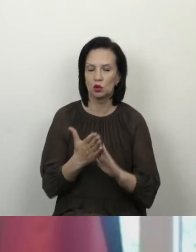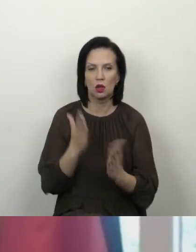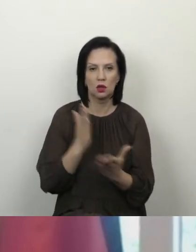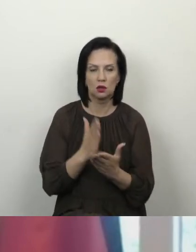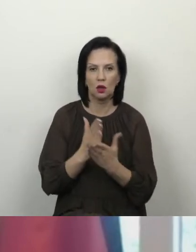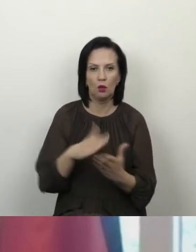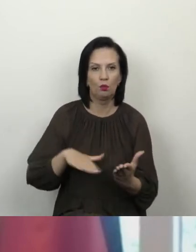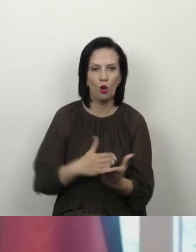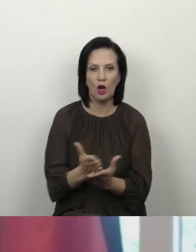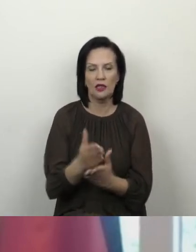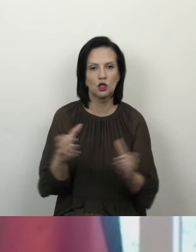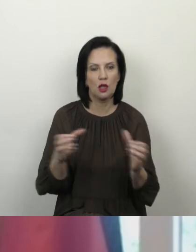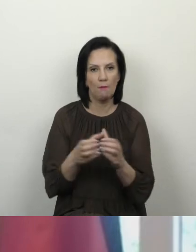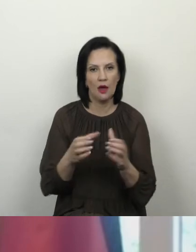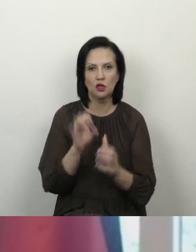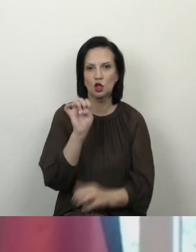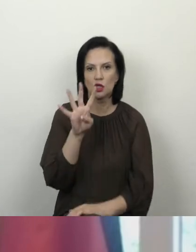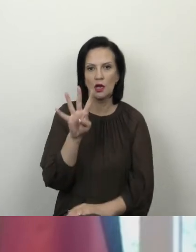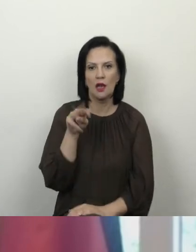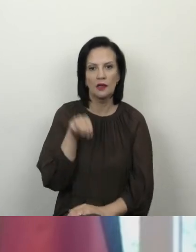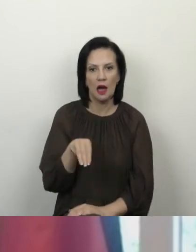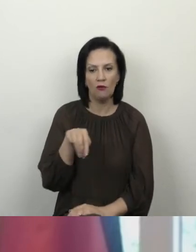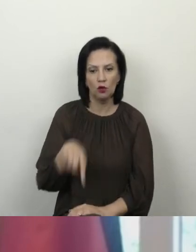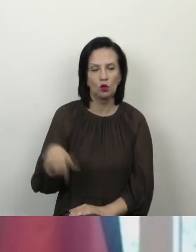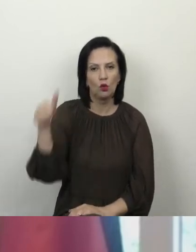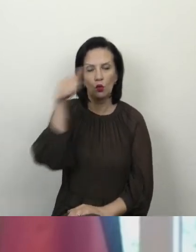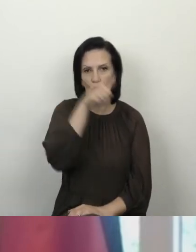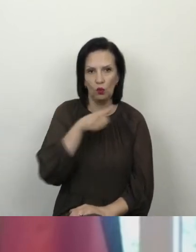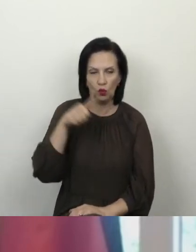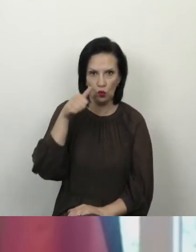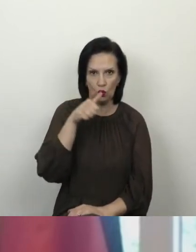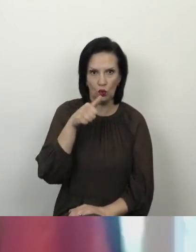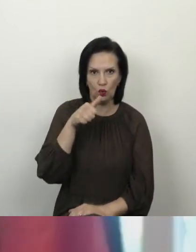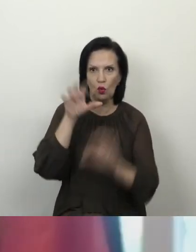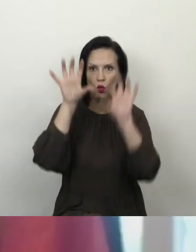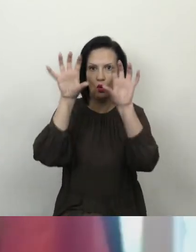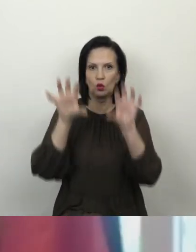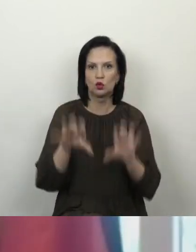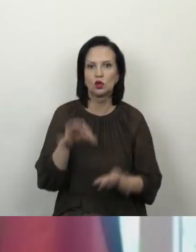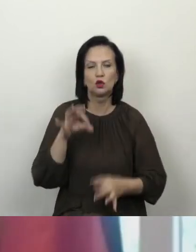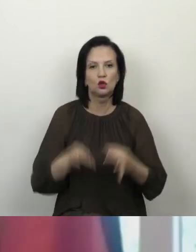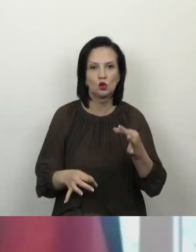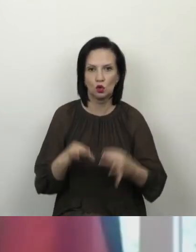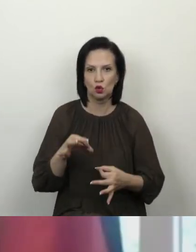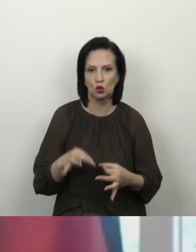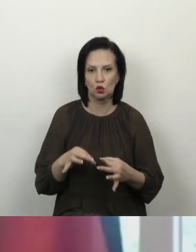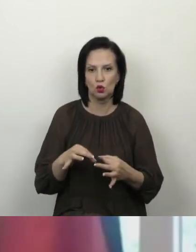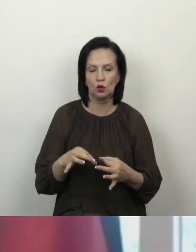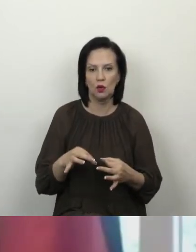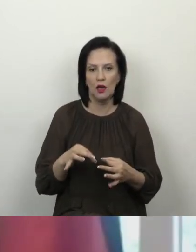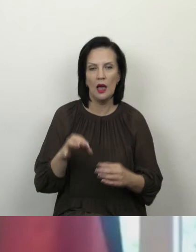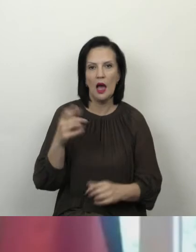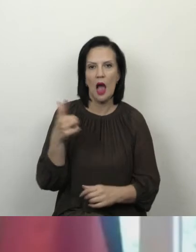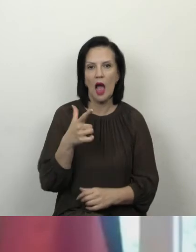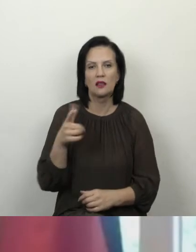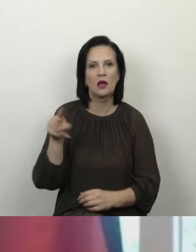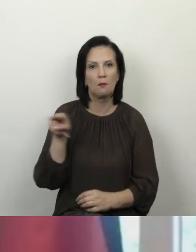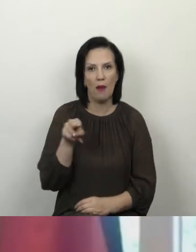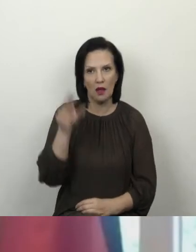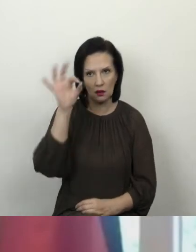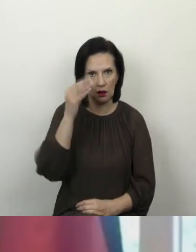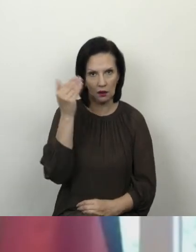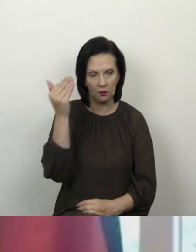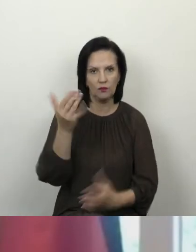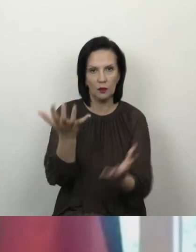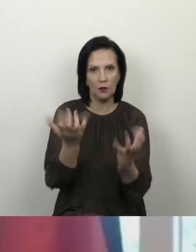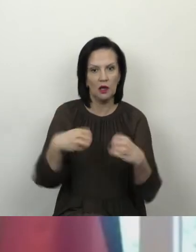the 14th this year, the Constitutional Court of Rhineland-Palatinate ruled in a similar context that